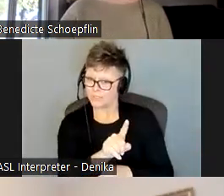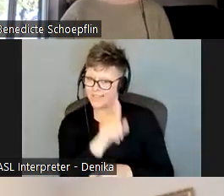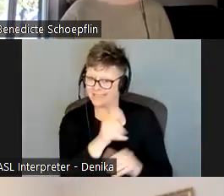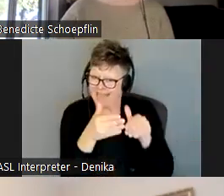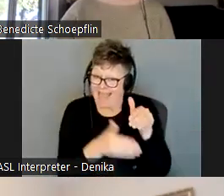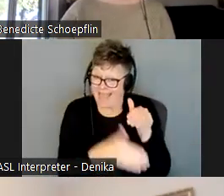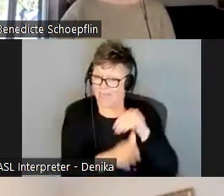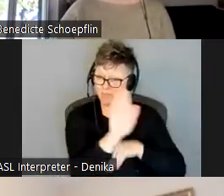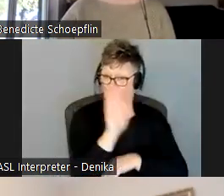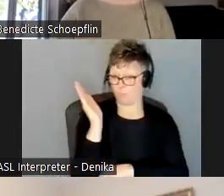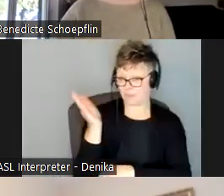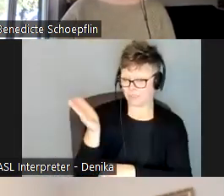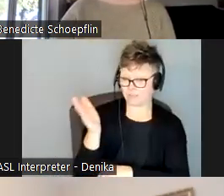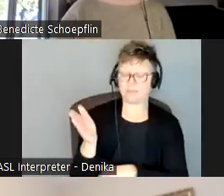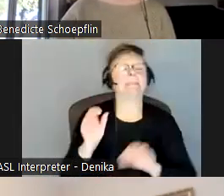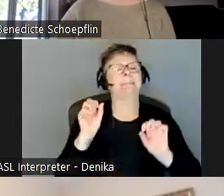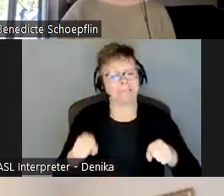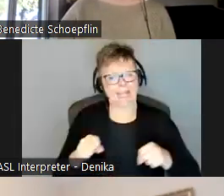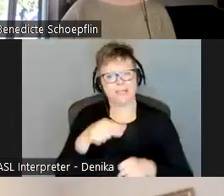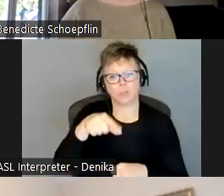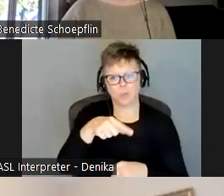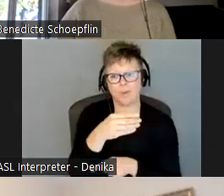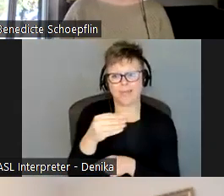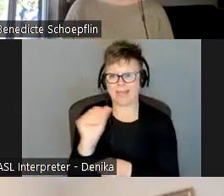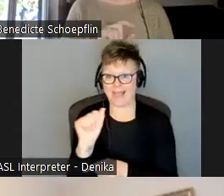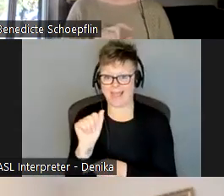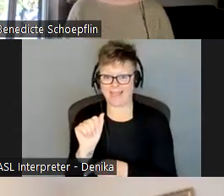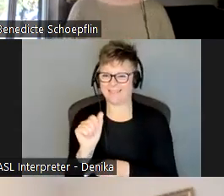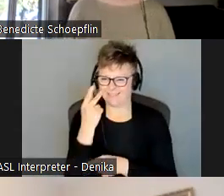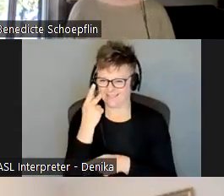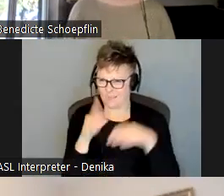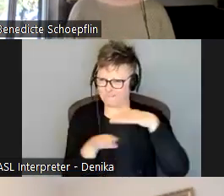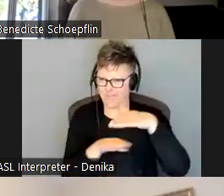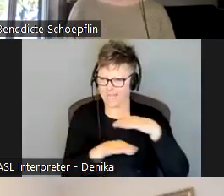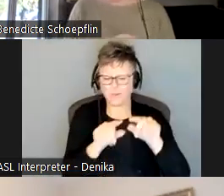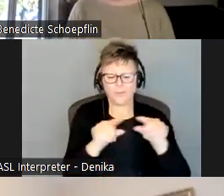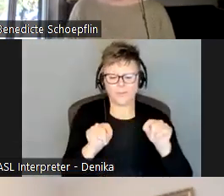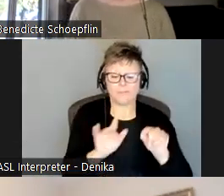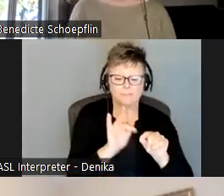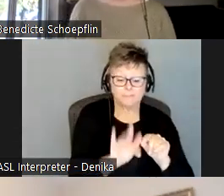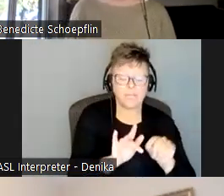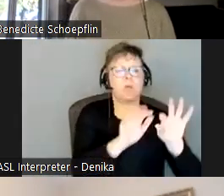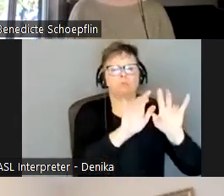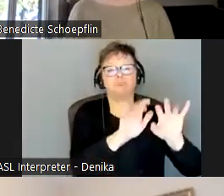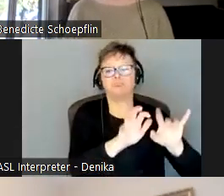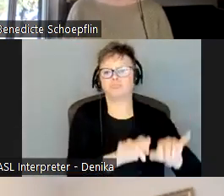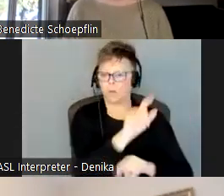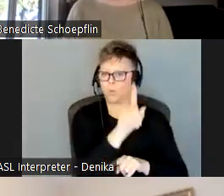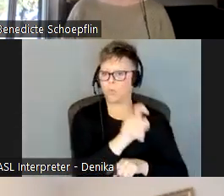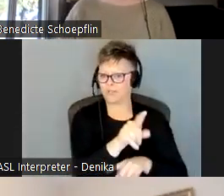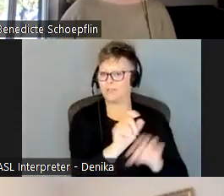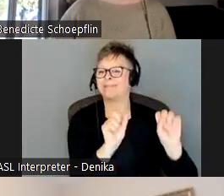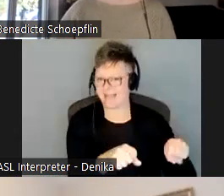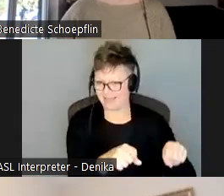the presentation, you can click on the Q&A button that is at the bottom of your screen, the black bar at the bottom of your screen towards the